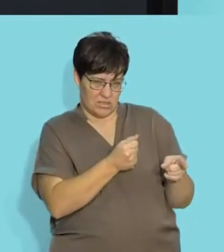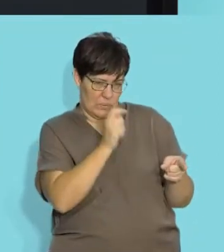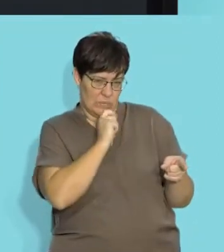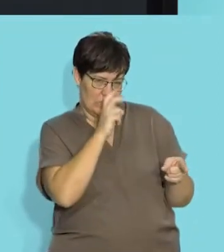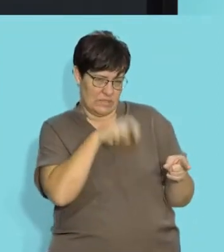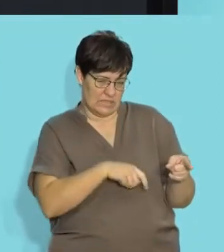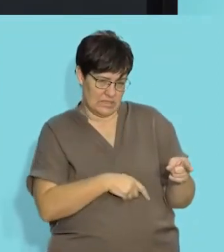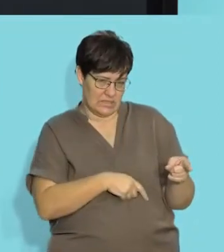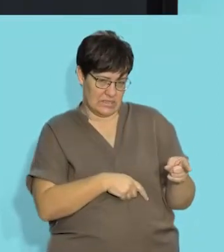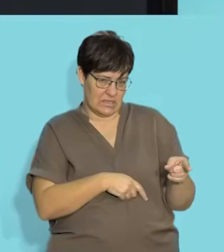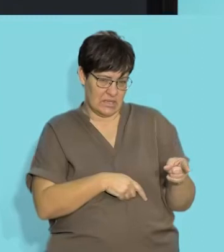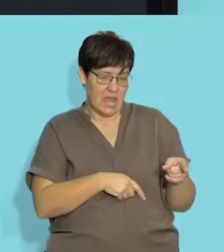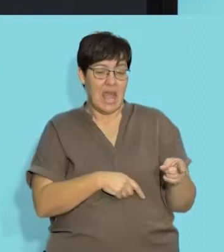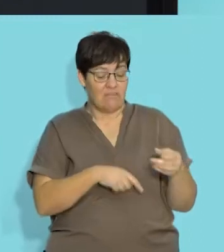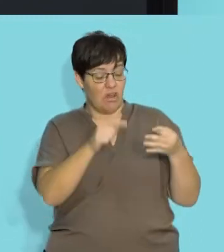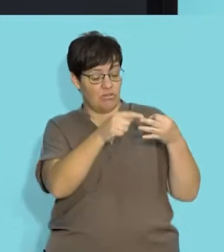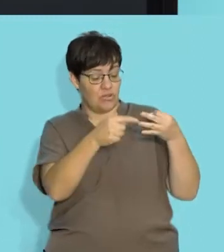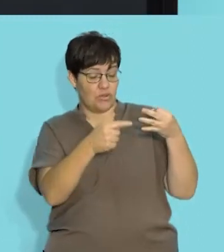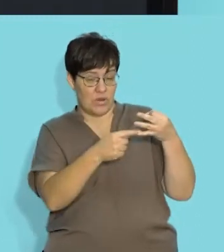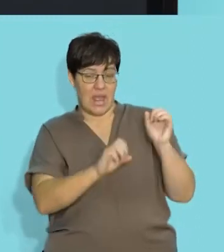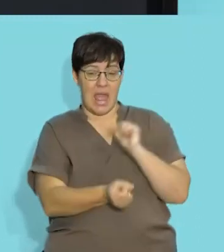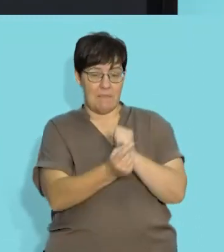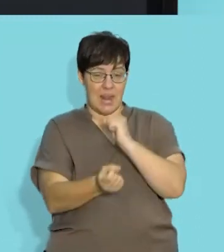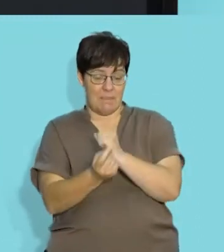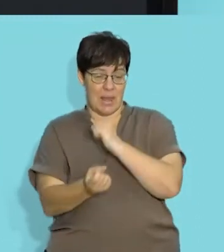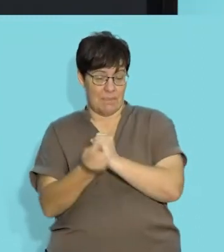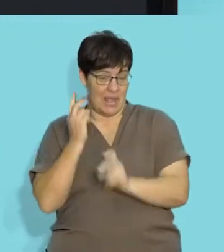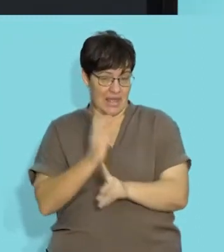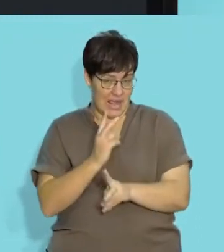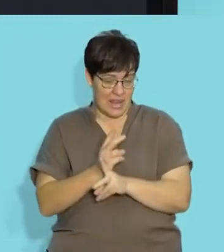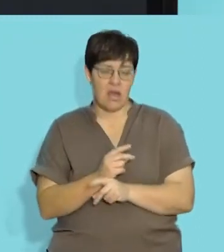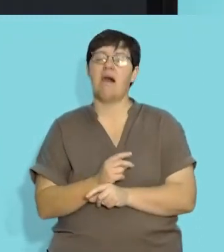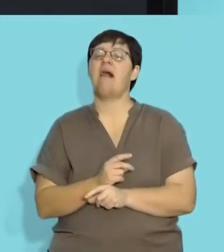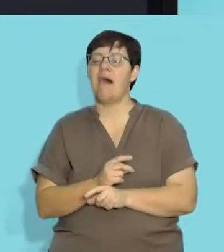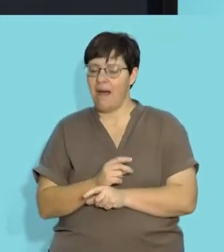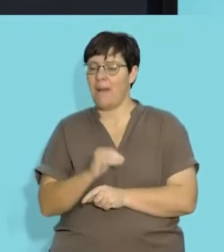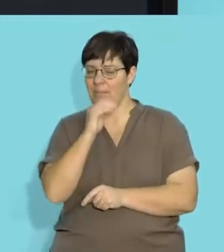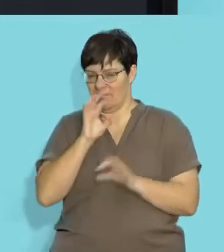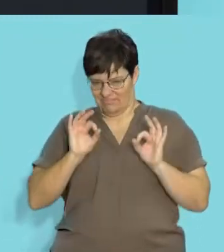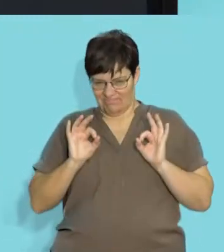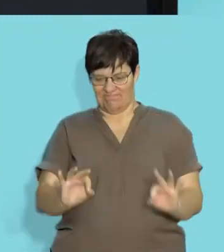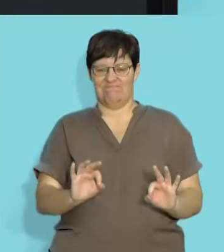solution is actually used. So if we repeat the procedure 3 times and average, that also appeals to, you know, the accuracy of